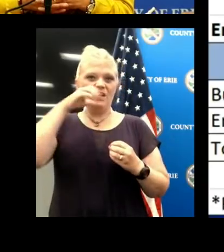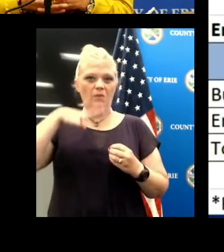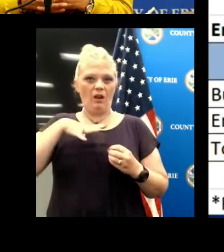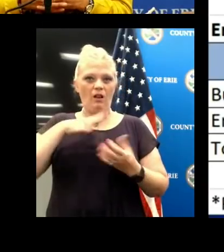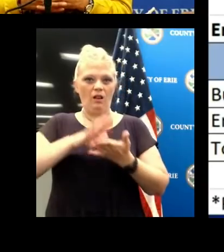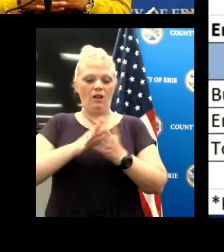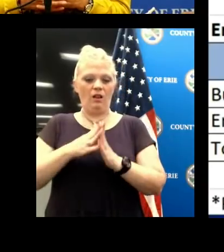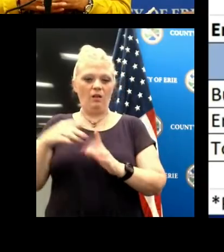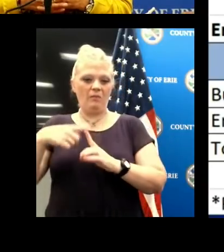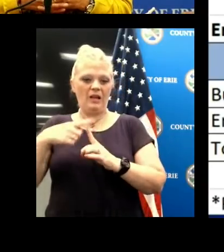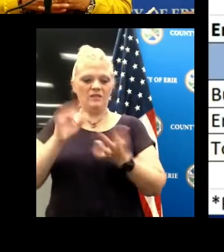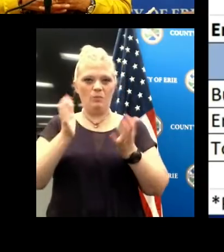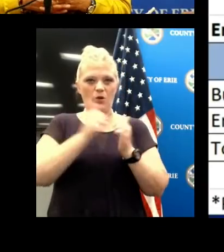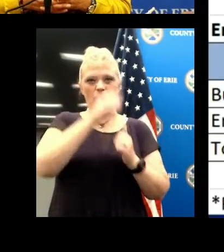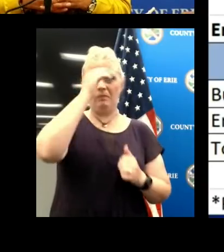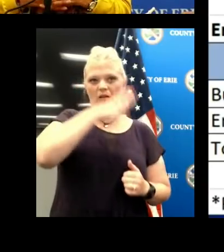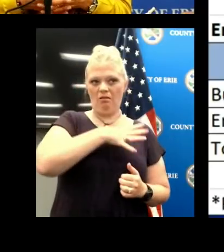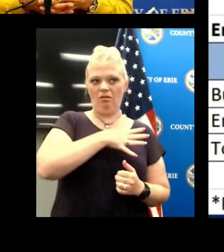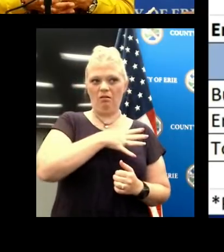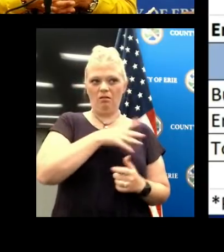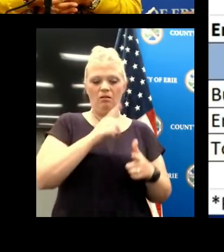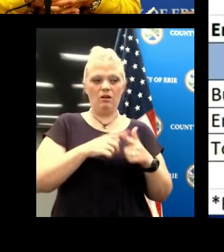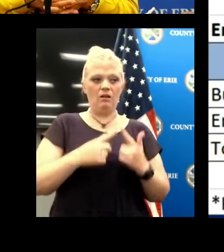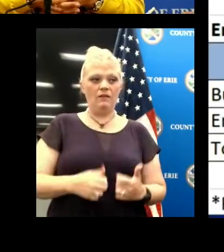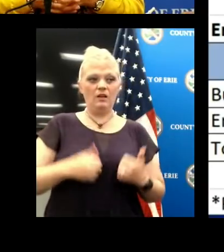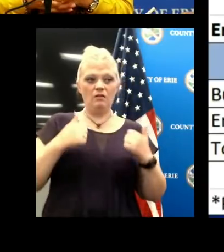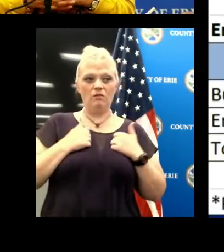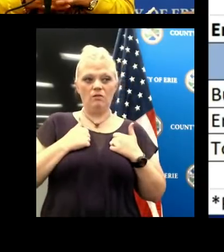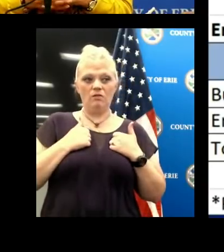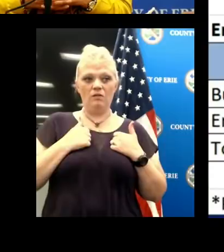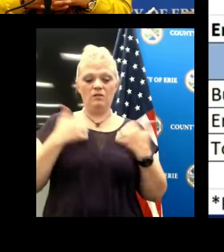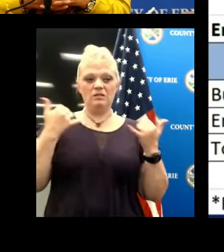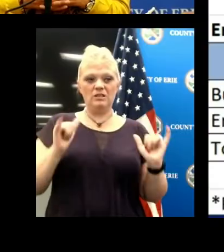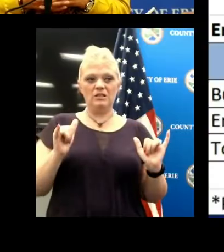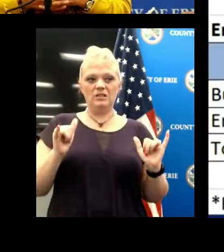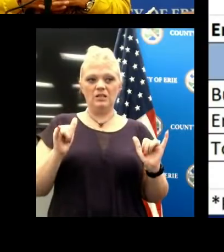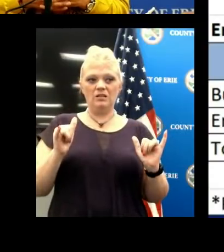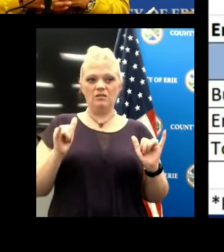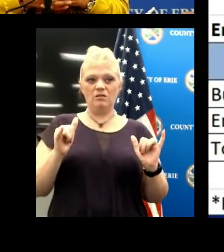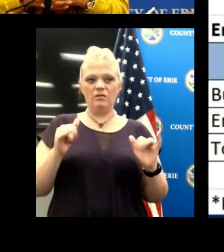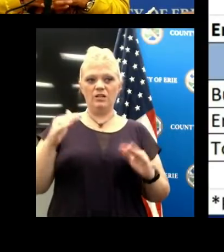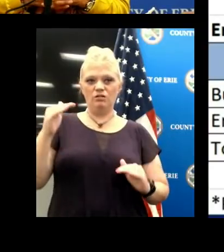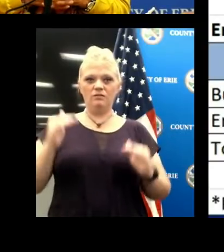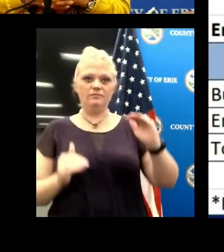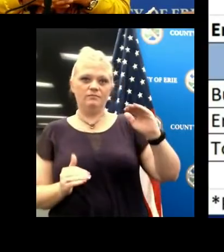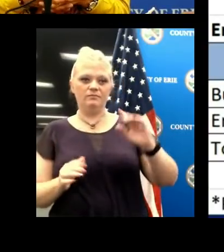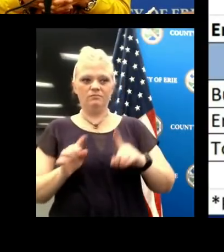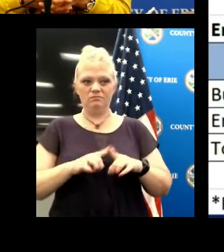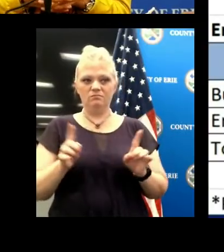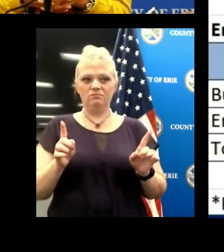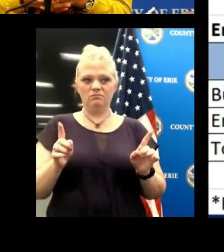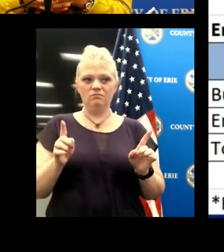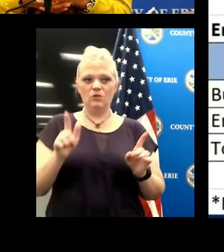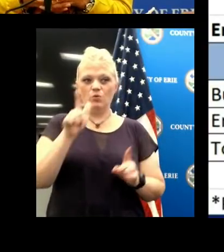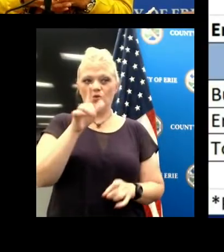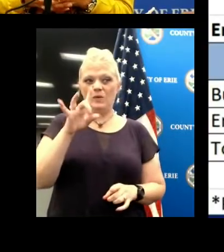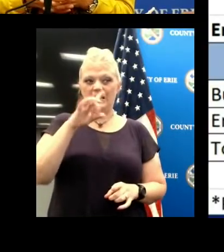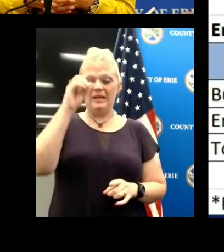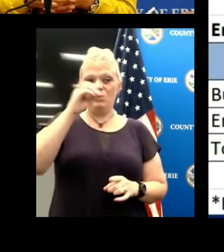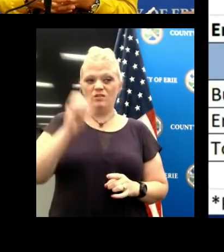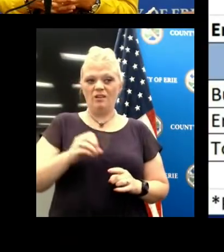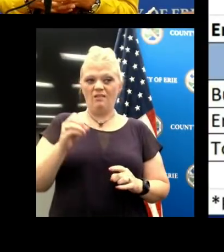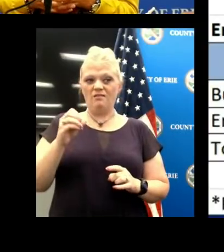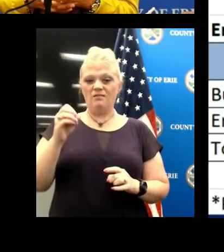positive compared to males. And then of residences, there is still a disparity, whereas about 28% of